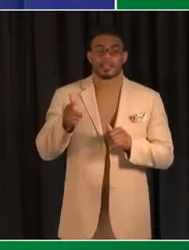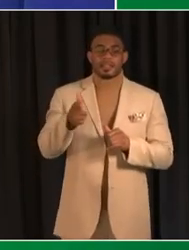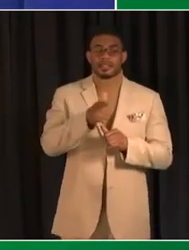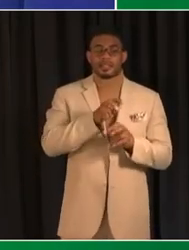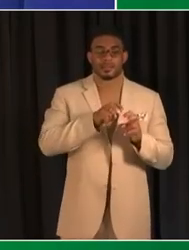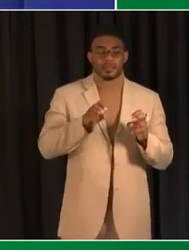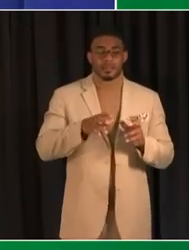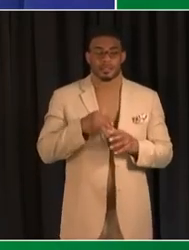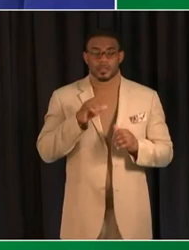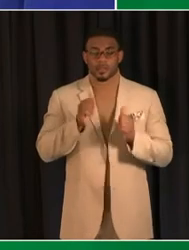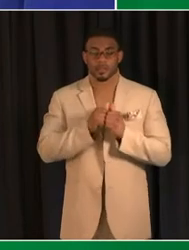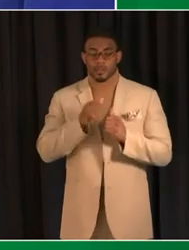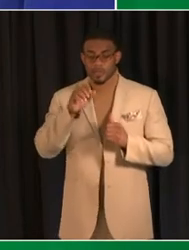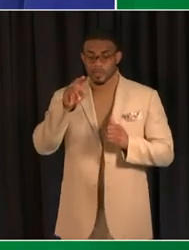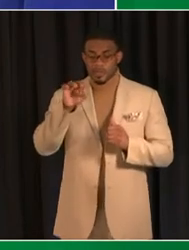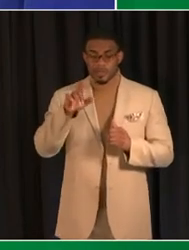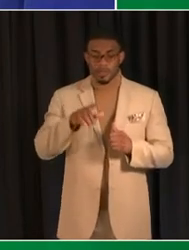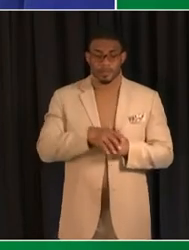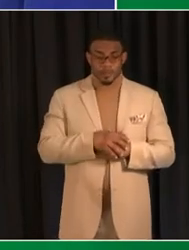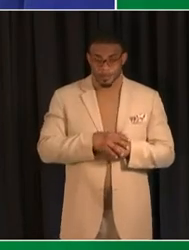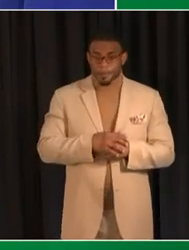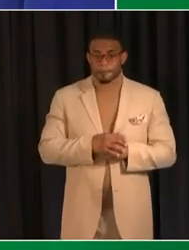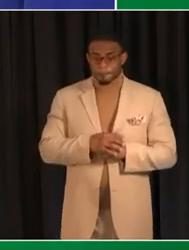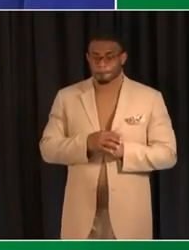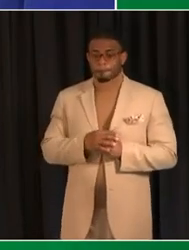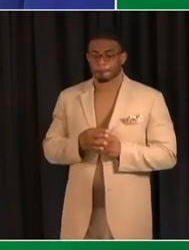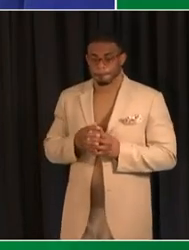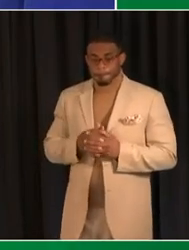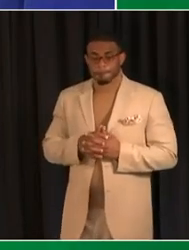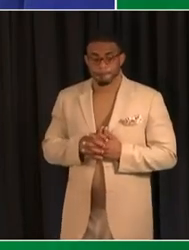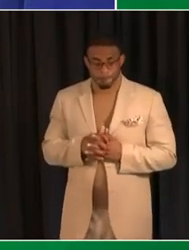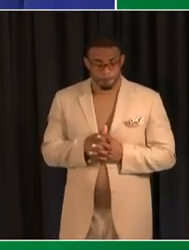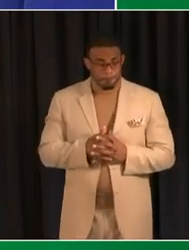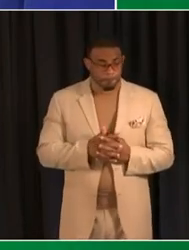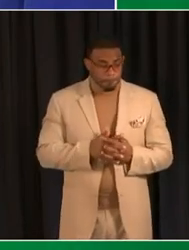from each of our panelists. We'll start with Neil.